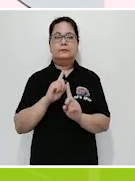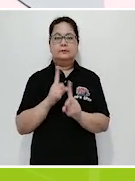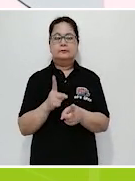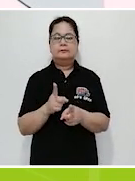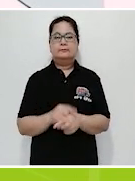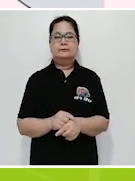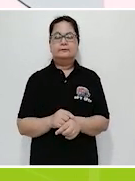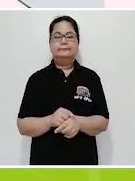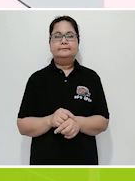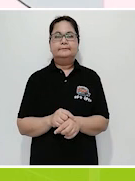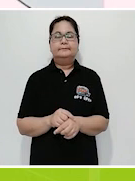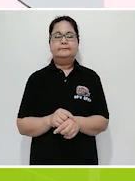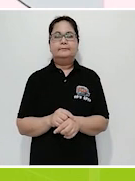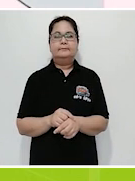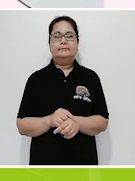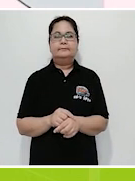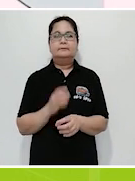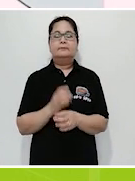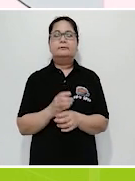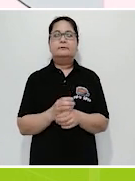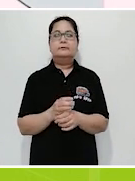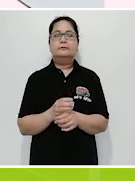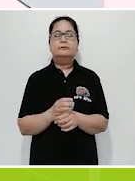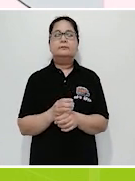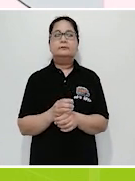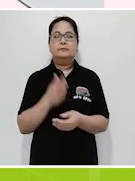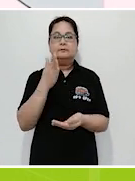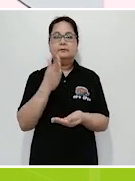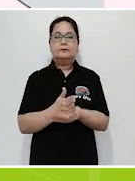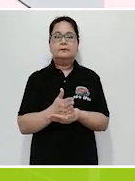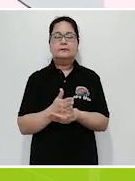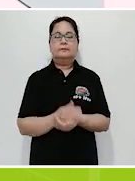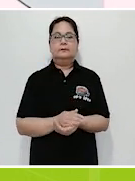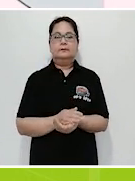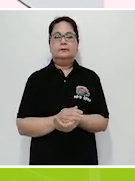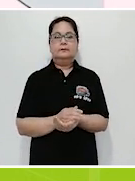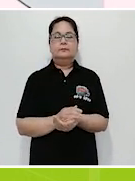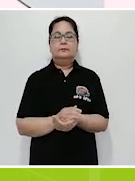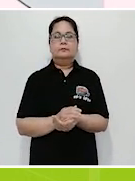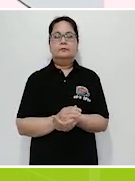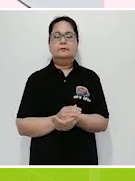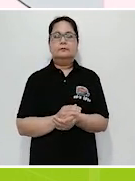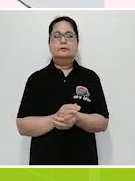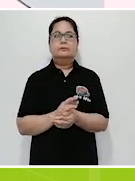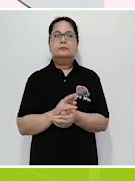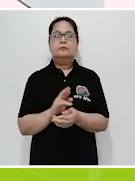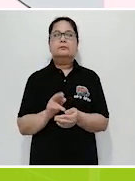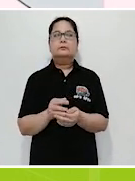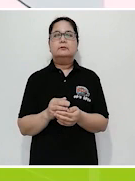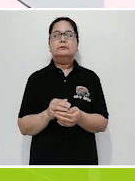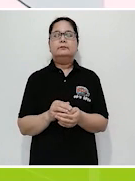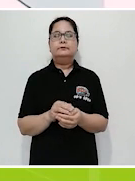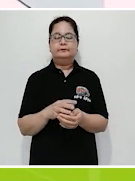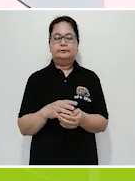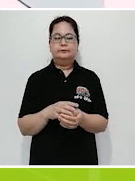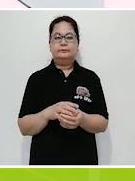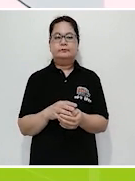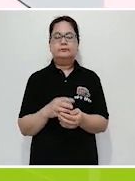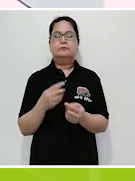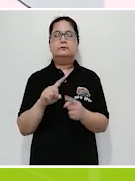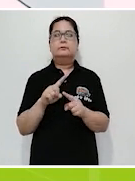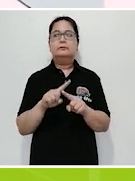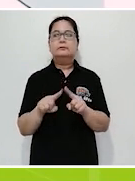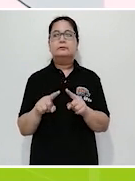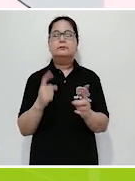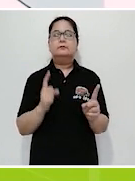answer just popped in. The car suddenly stopped, causing it to turn around several times